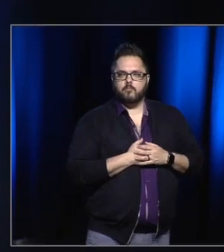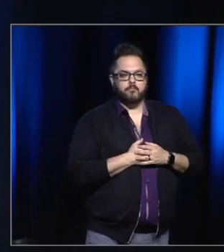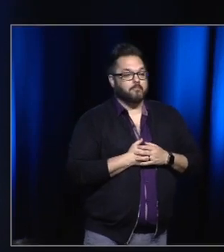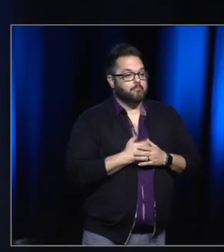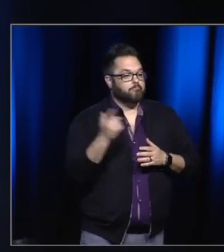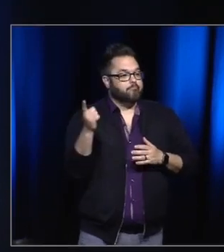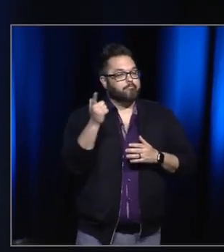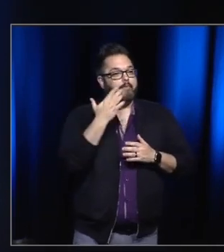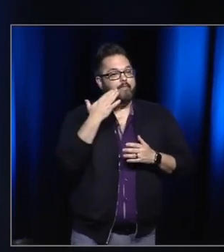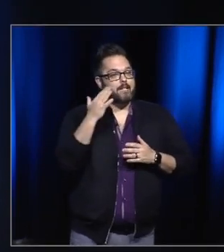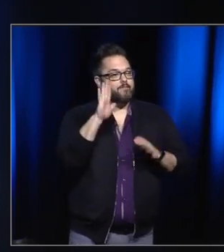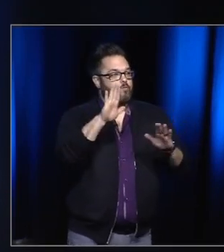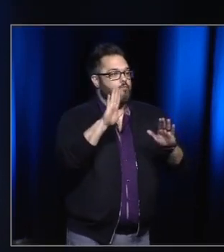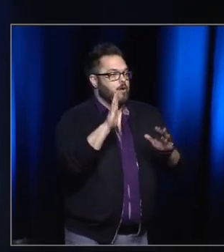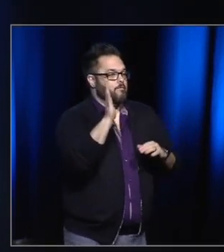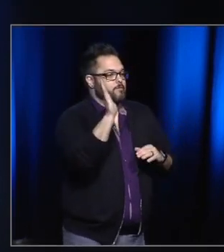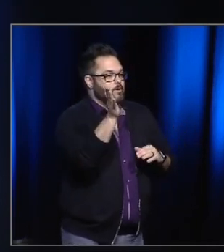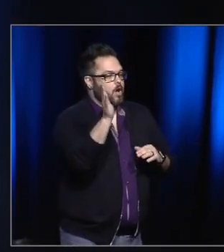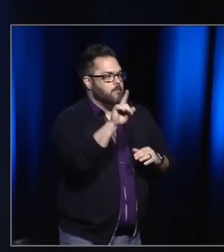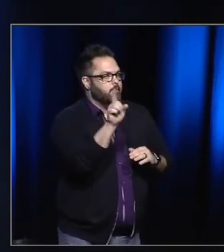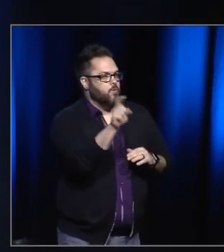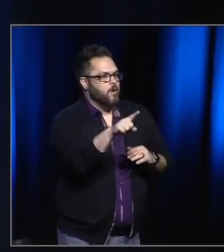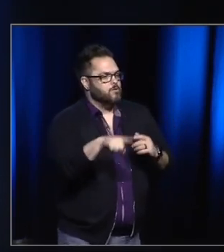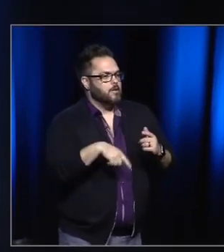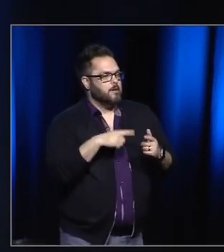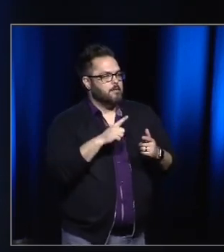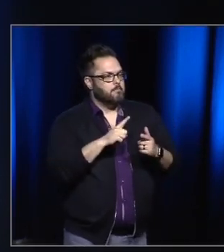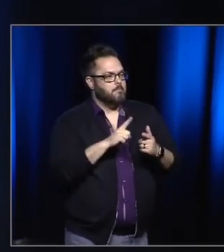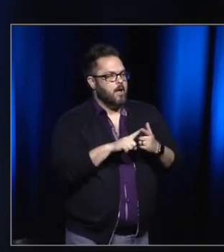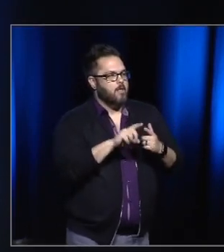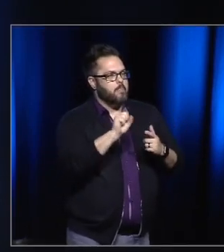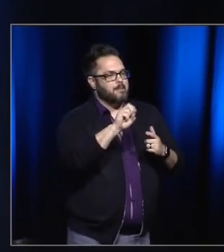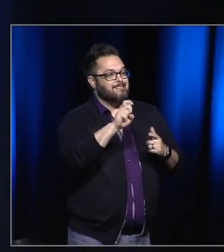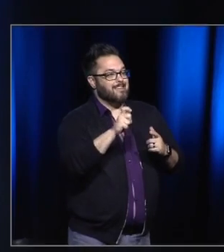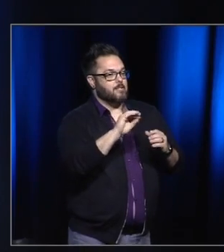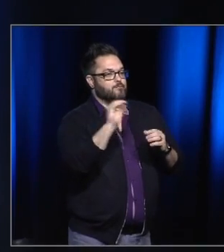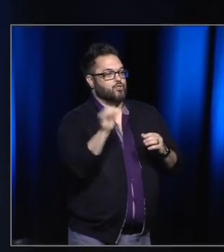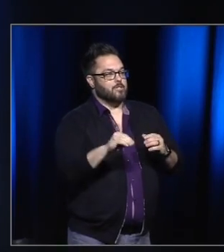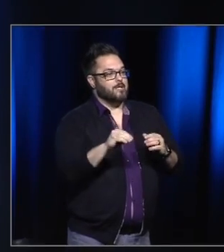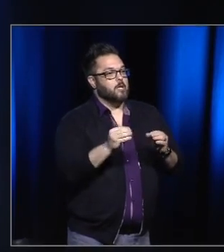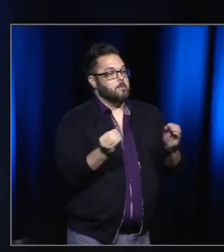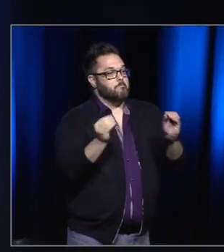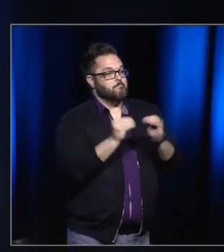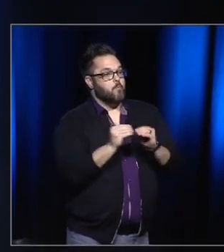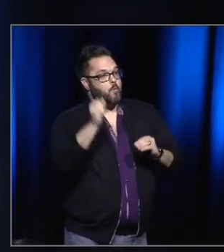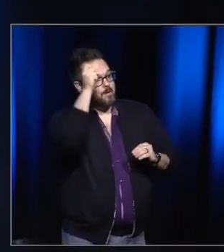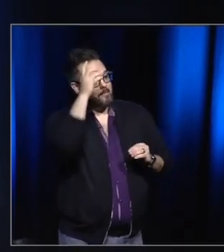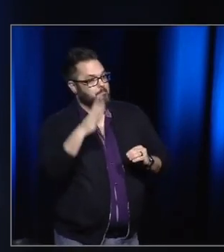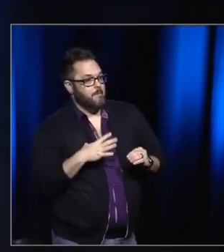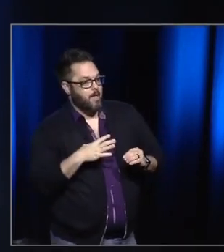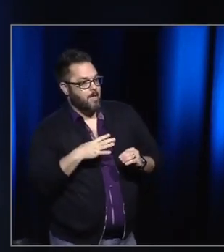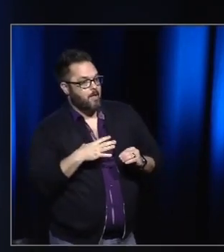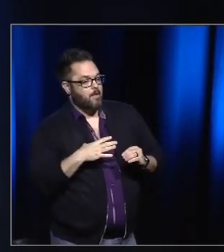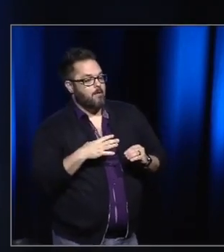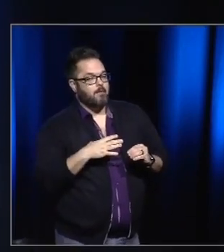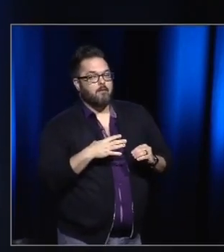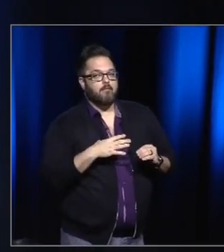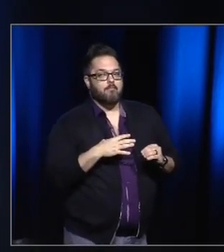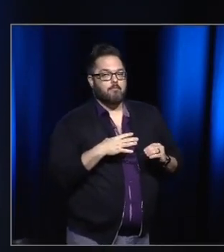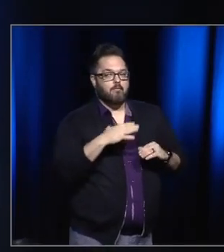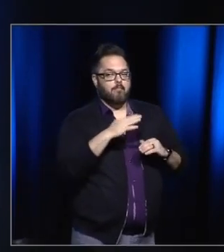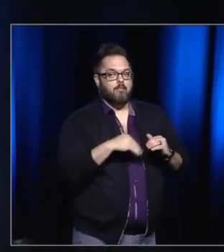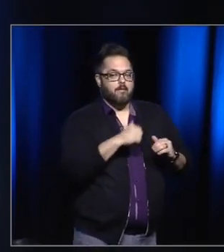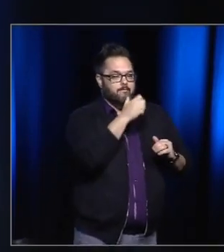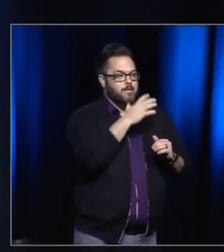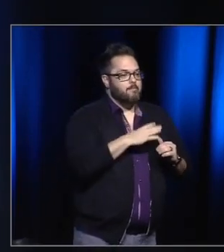Thanks for the great talk. Just a question about the sex ratios in the population. Is it a male-biased adult sex ratio, and how